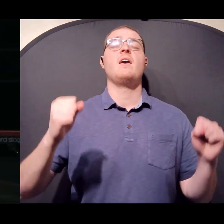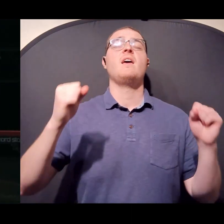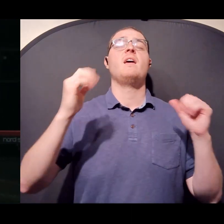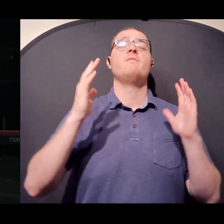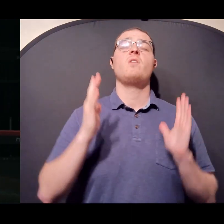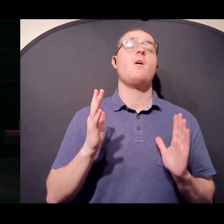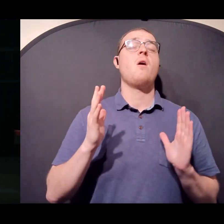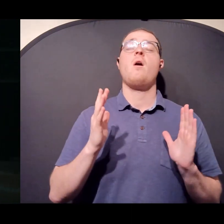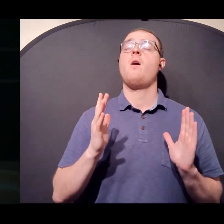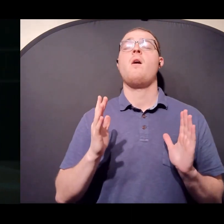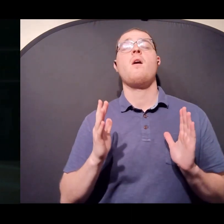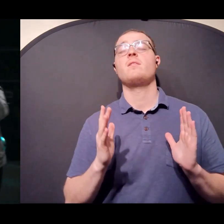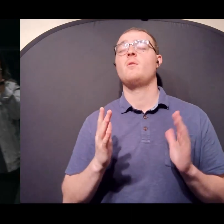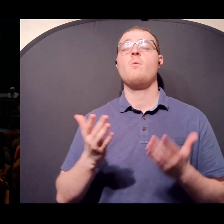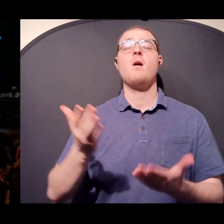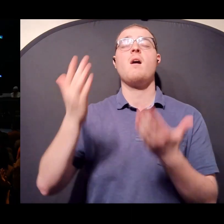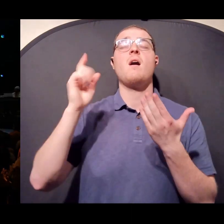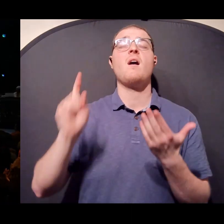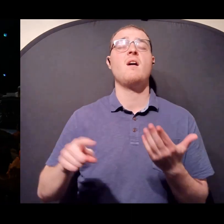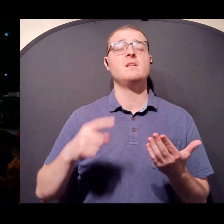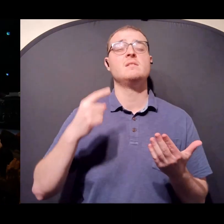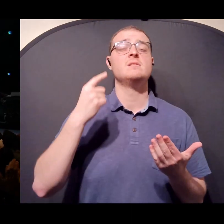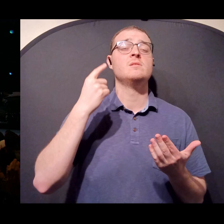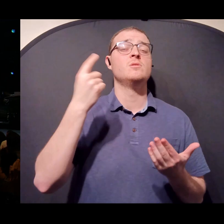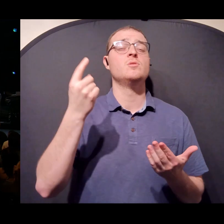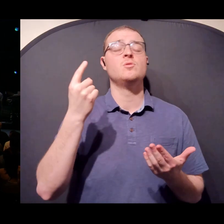God. He's my Savior.